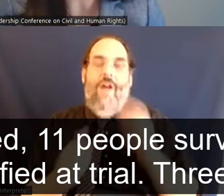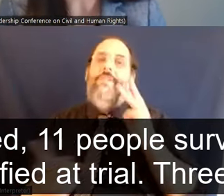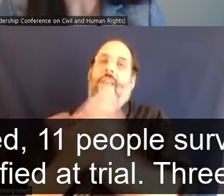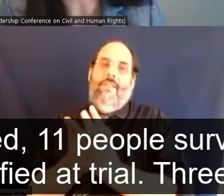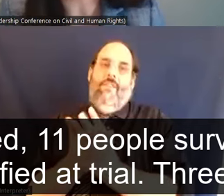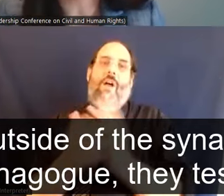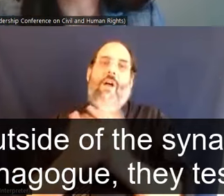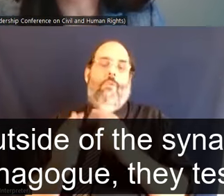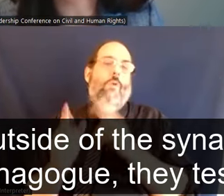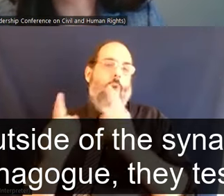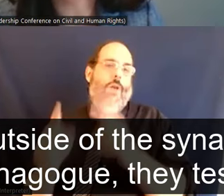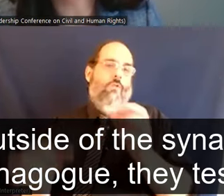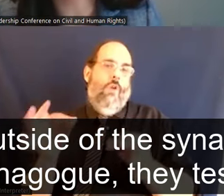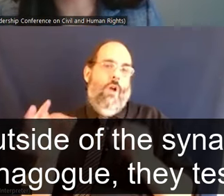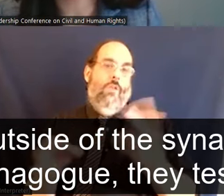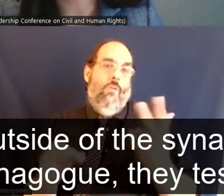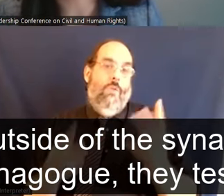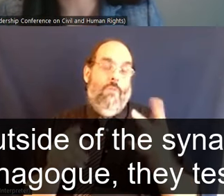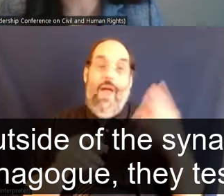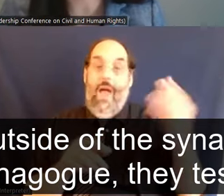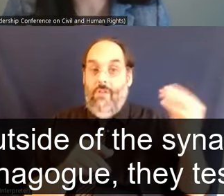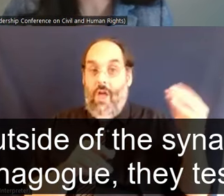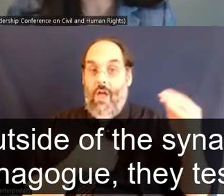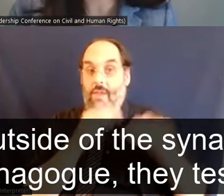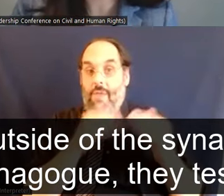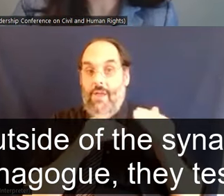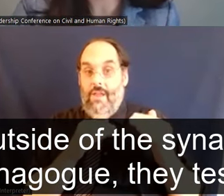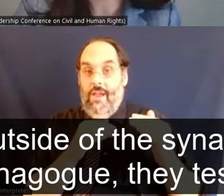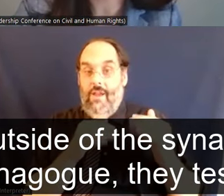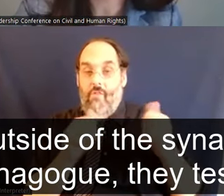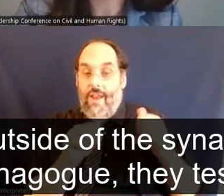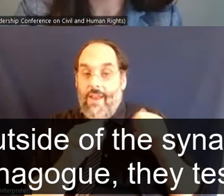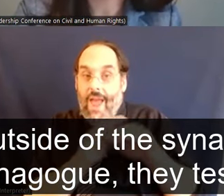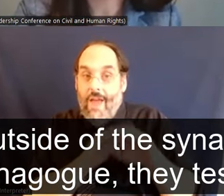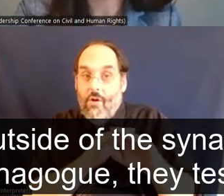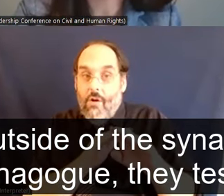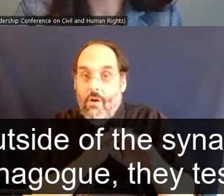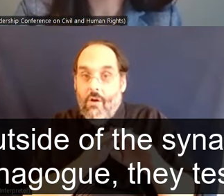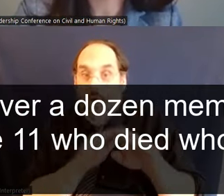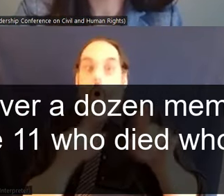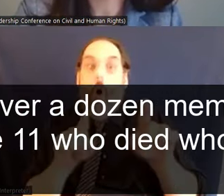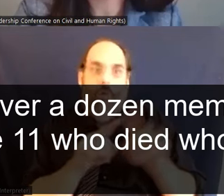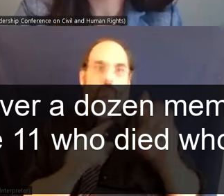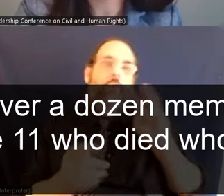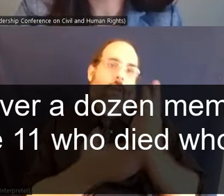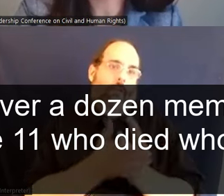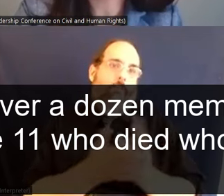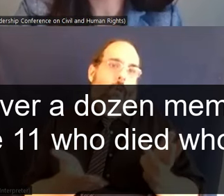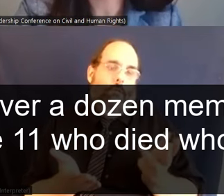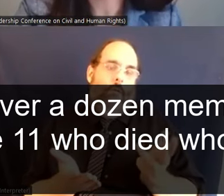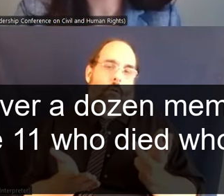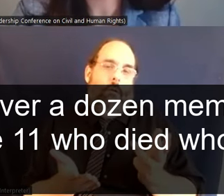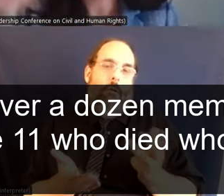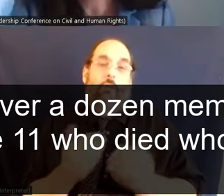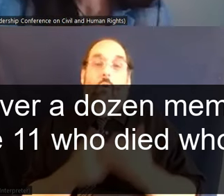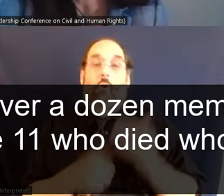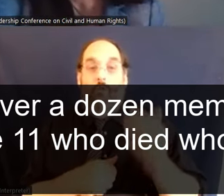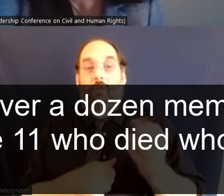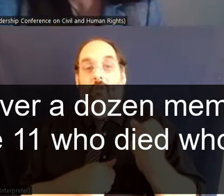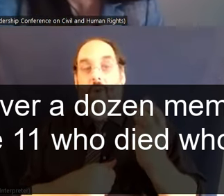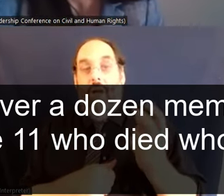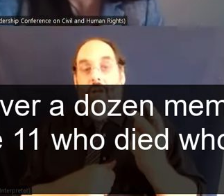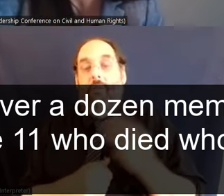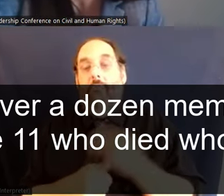trial. 3 people who were outside the synagogue trying to enter the synagogue, they testified at trial. And we had over a dozen